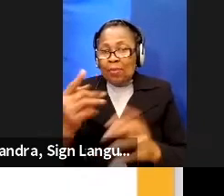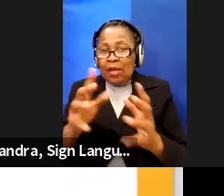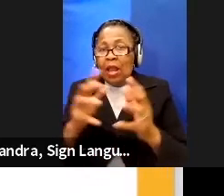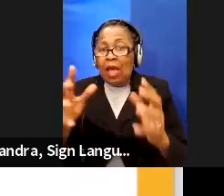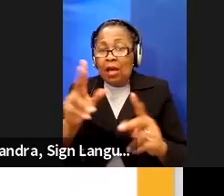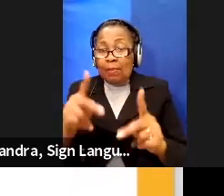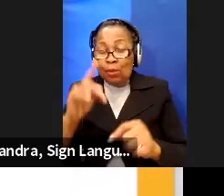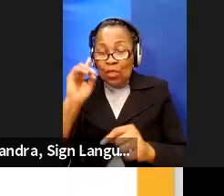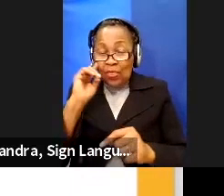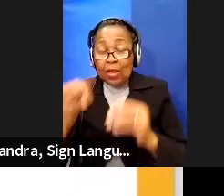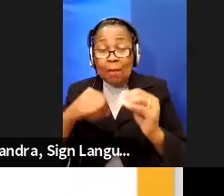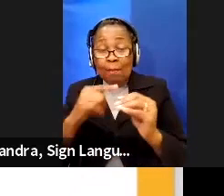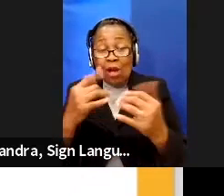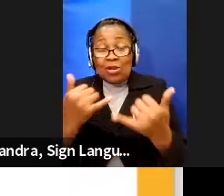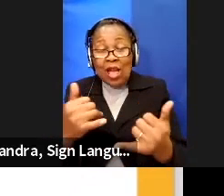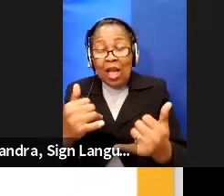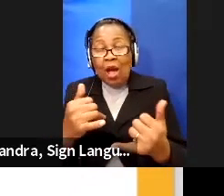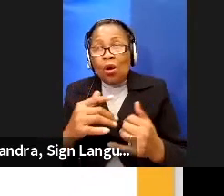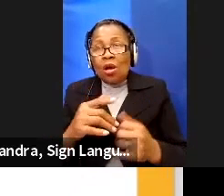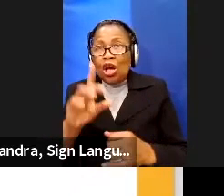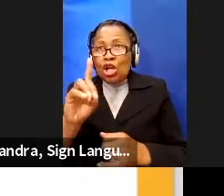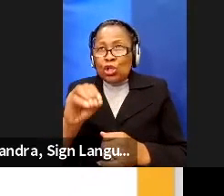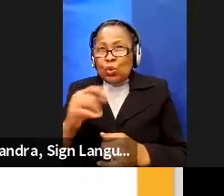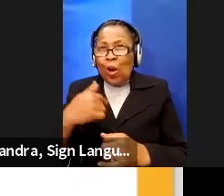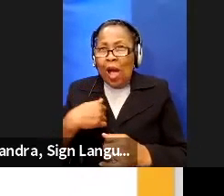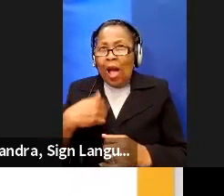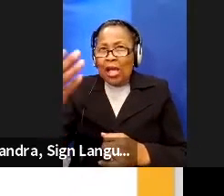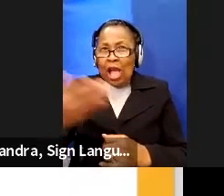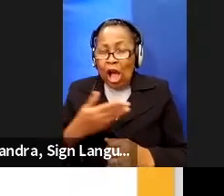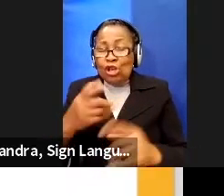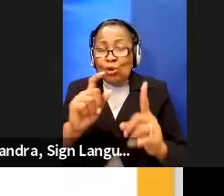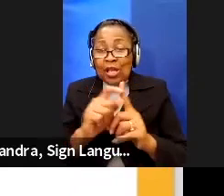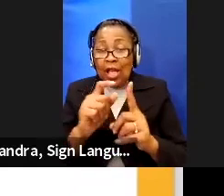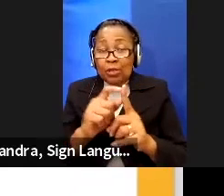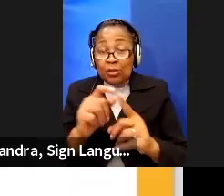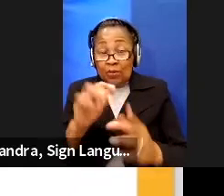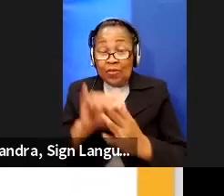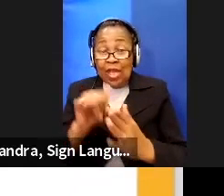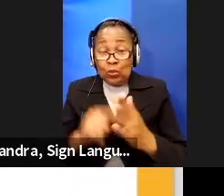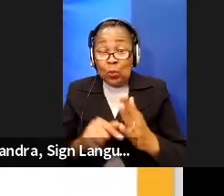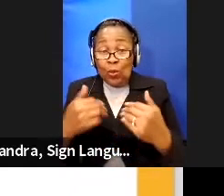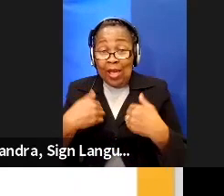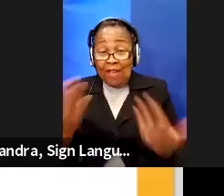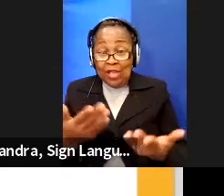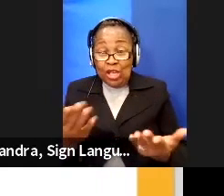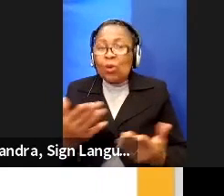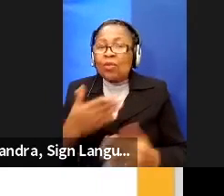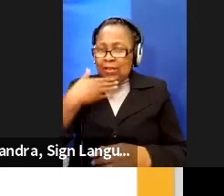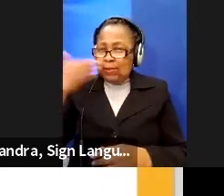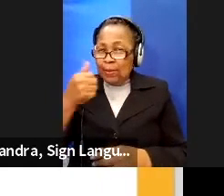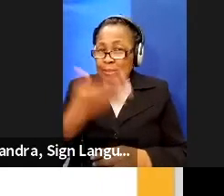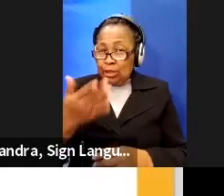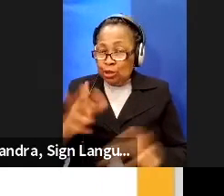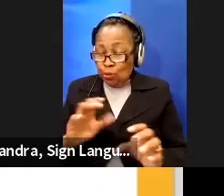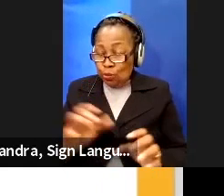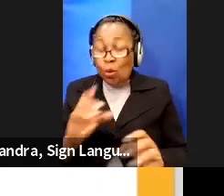also is, do I hire a captioner? This is what we have here, which is best practice. Or